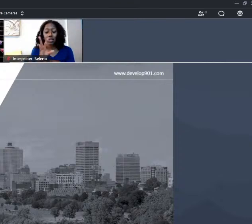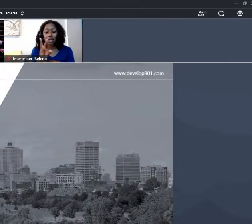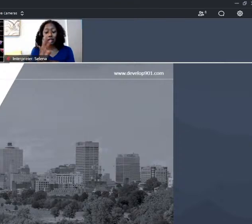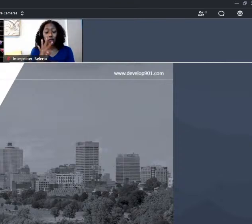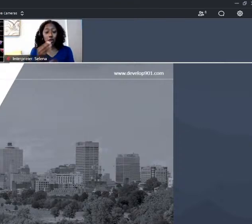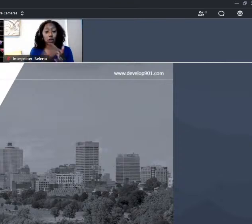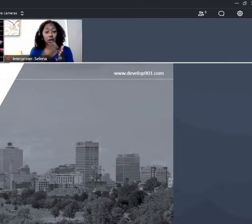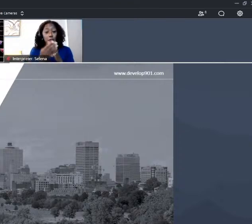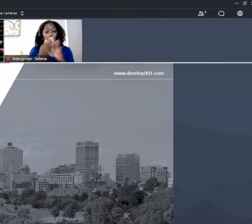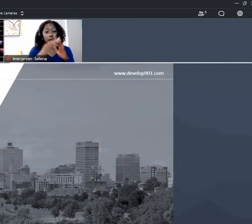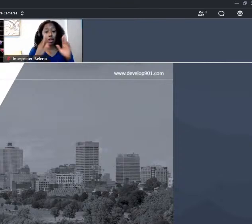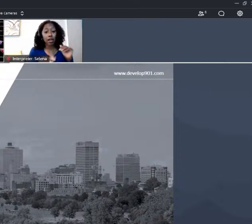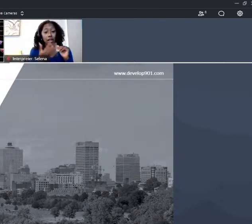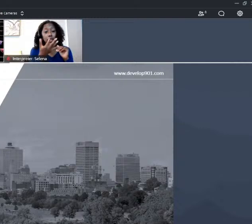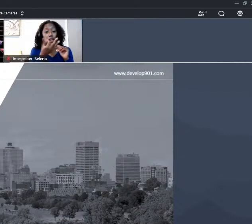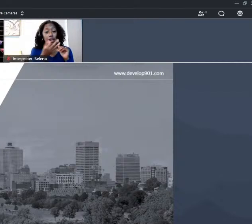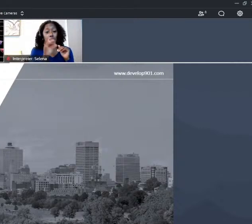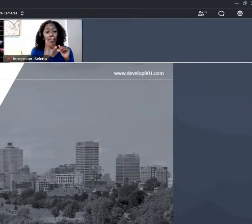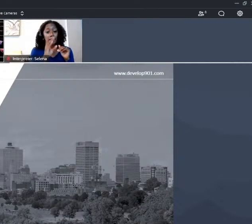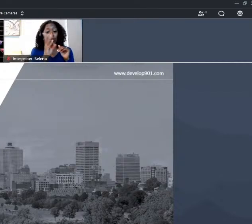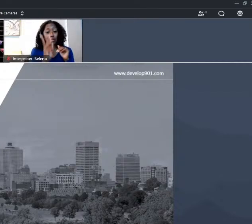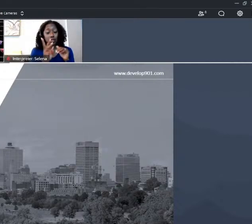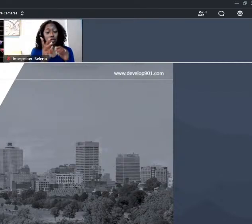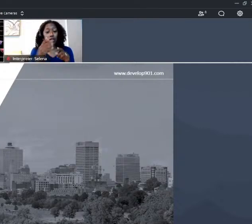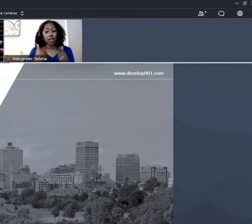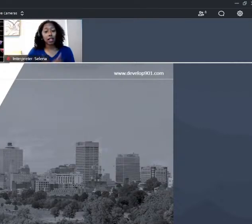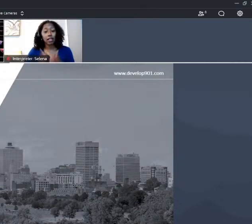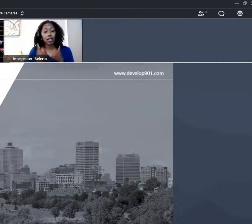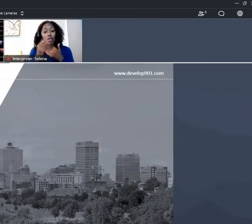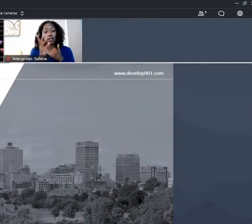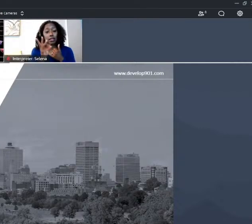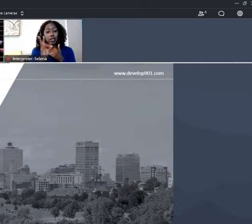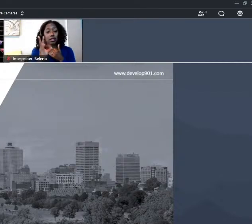in 1976. I live at